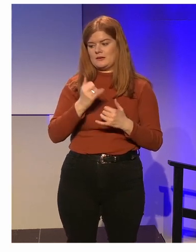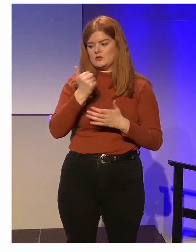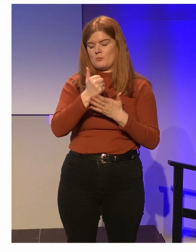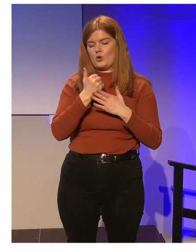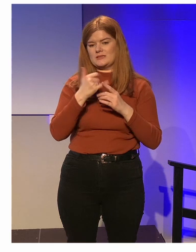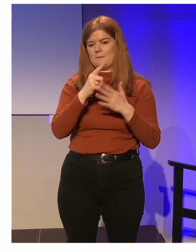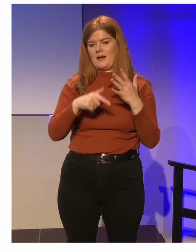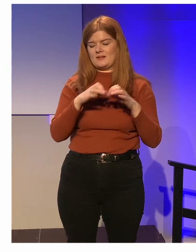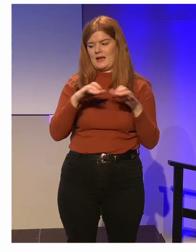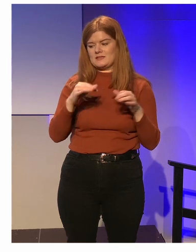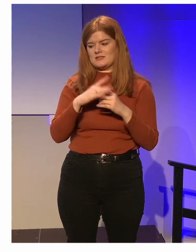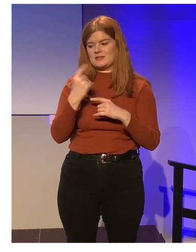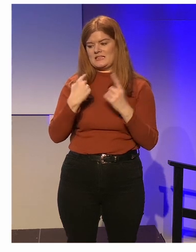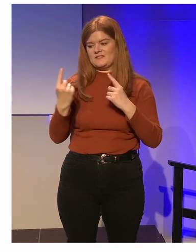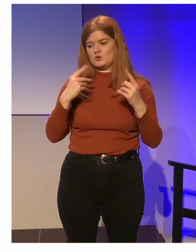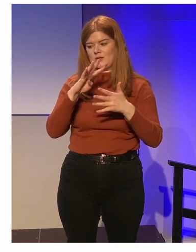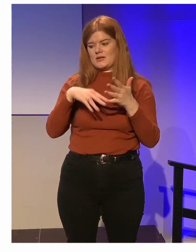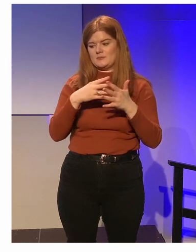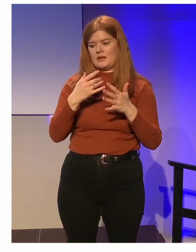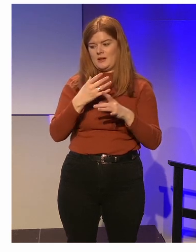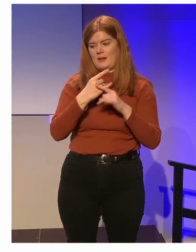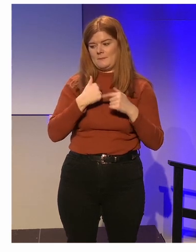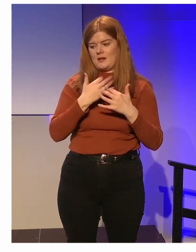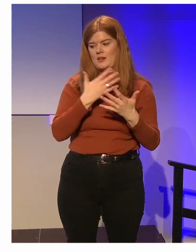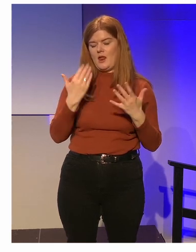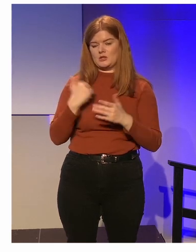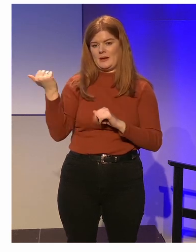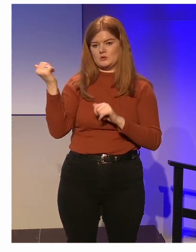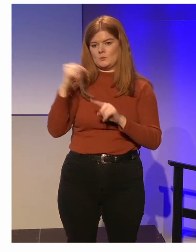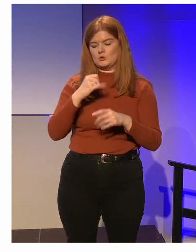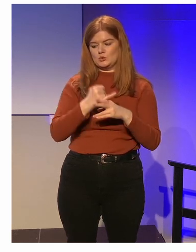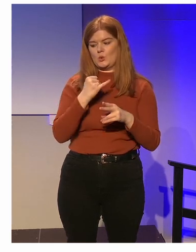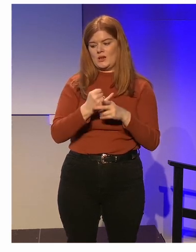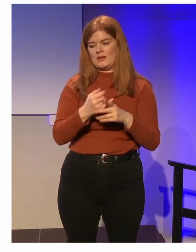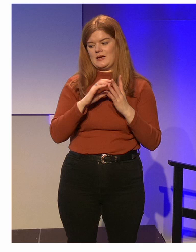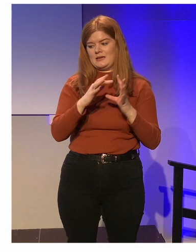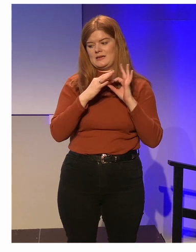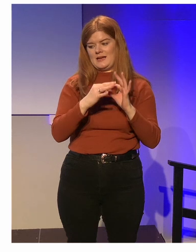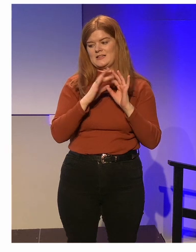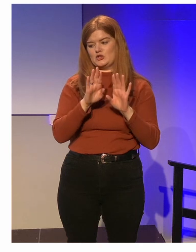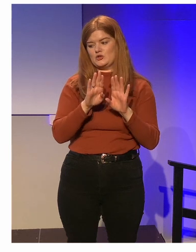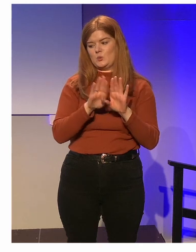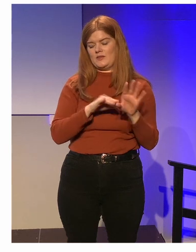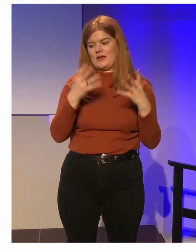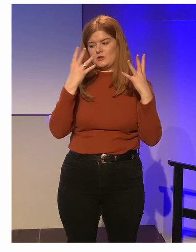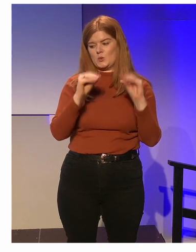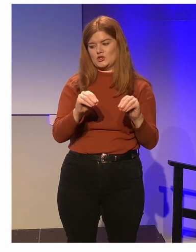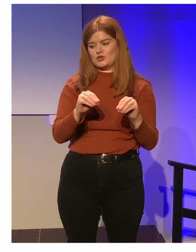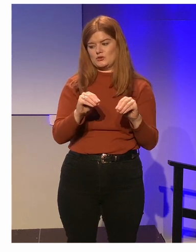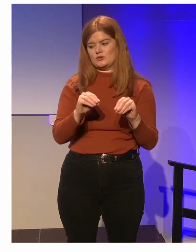The individual timetable has helped me to come to school and engage in